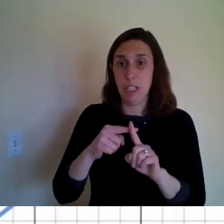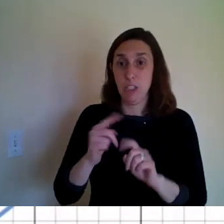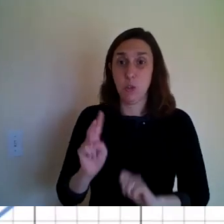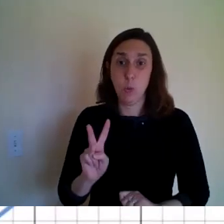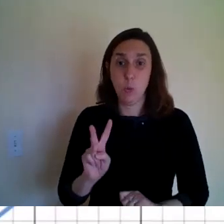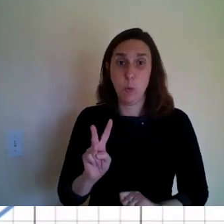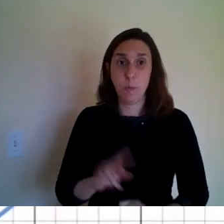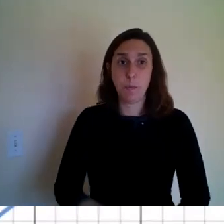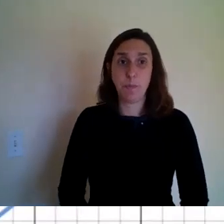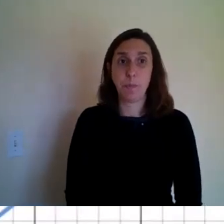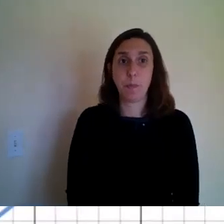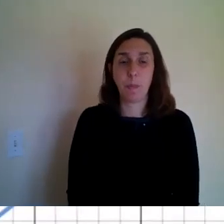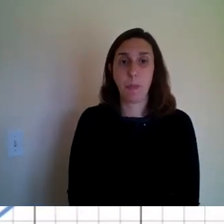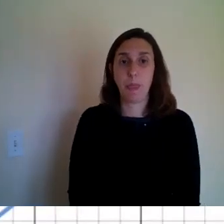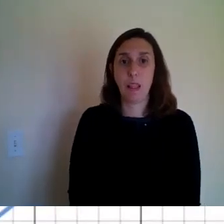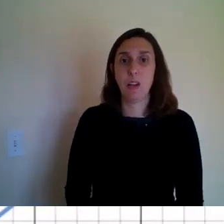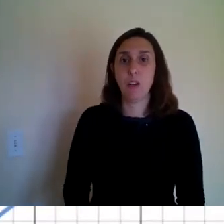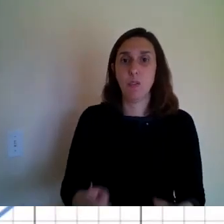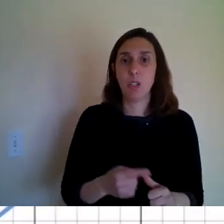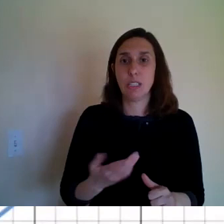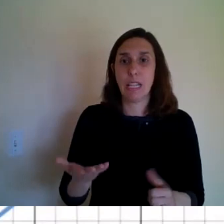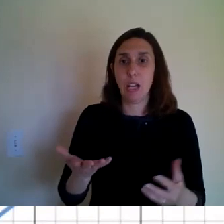so the first thing I want to do is I want to check my domain.